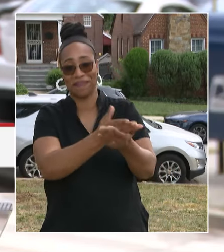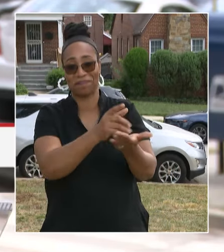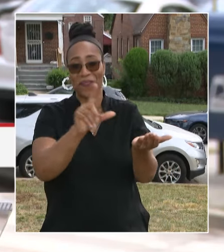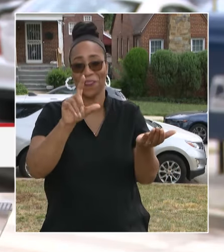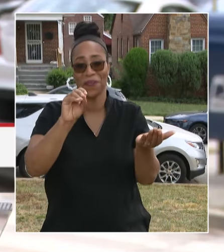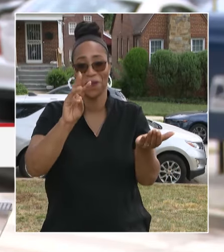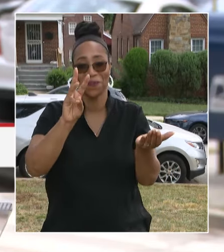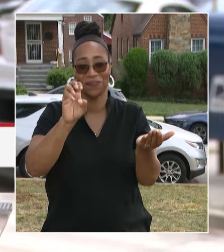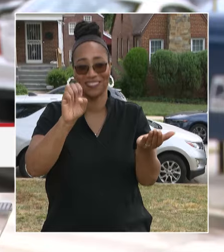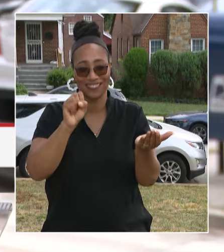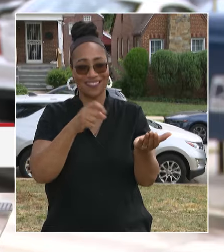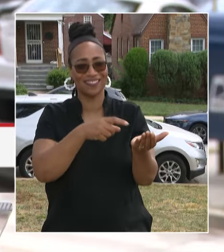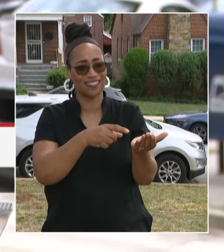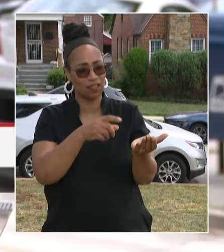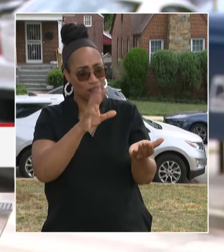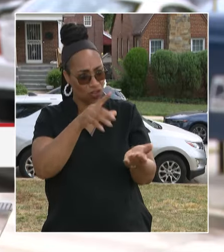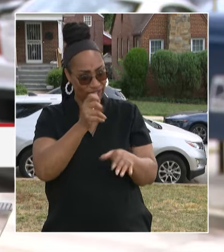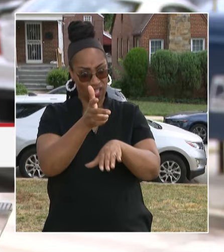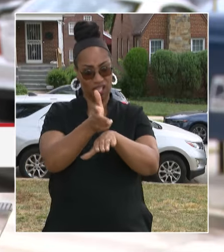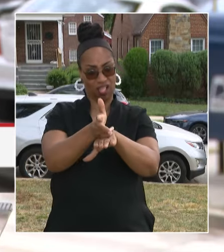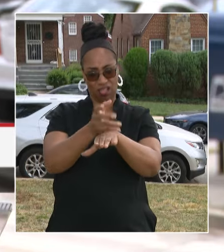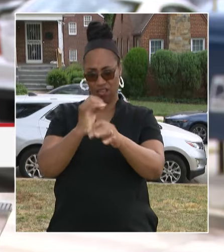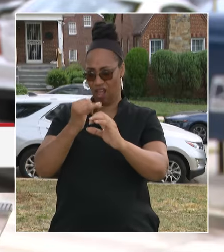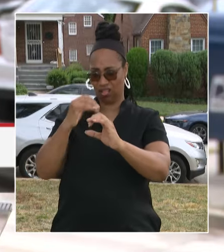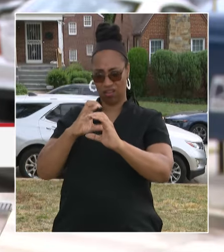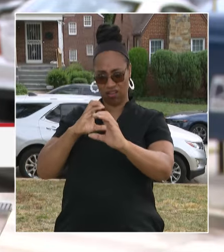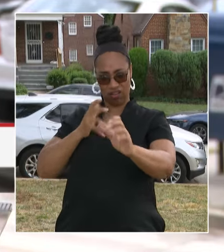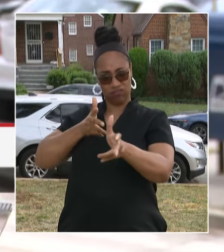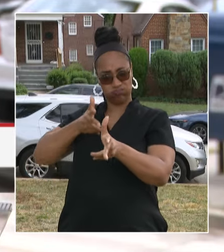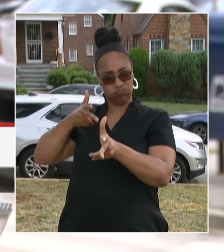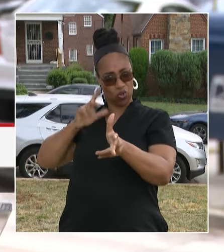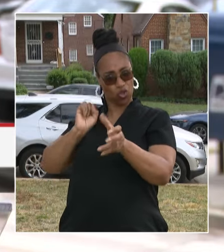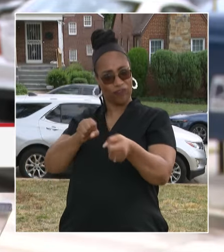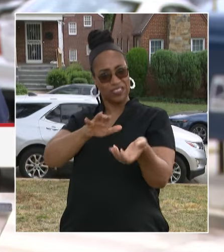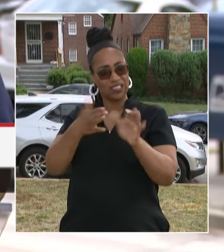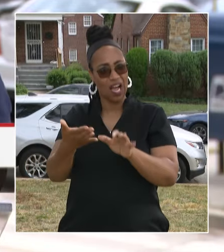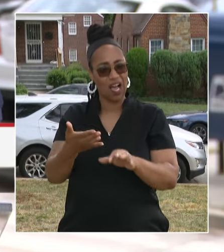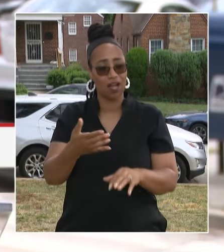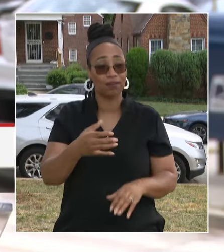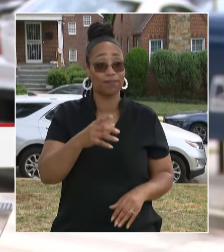our life. I said, yeah, we almost did.